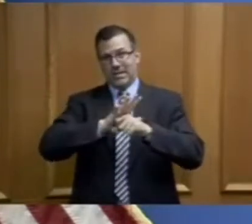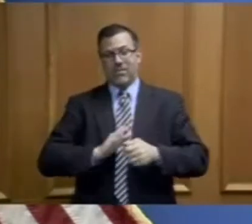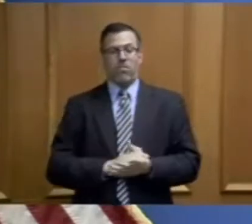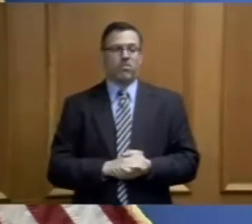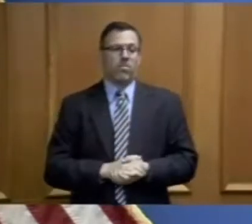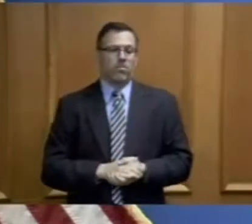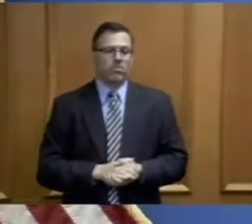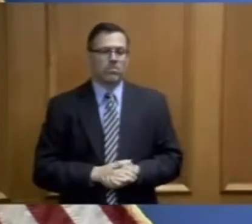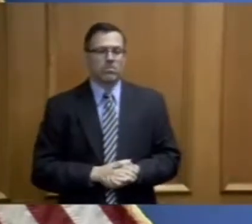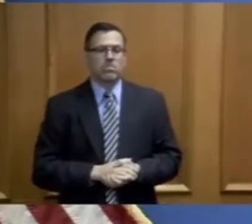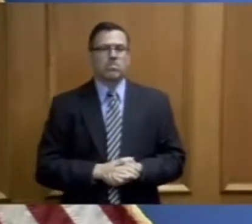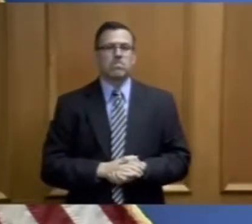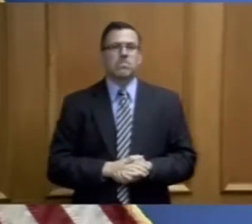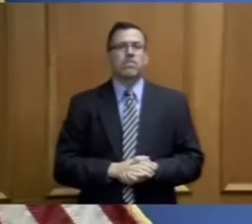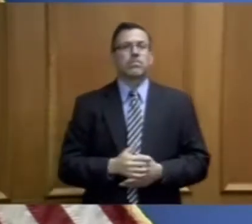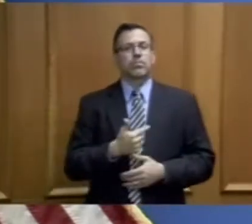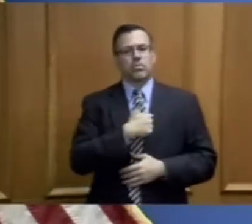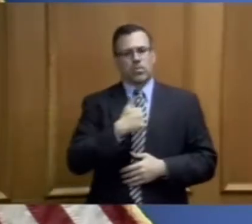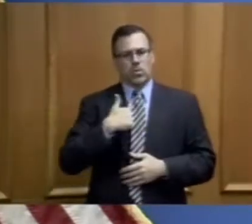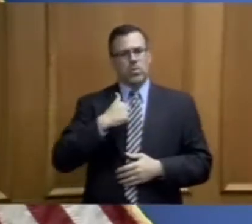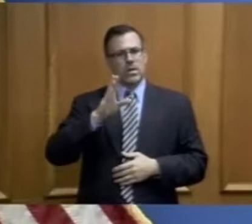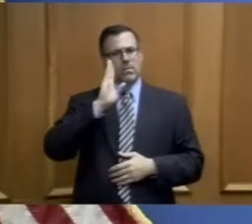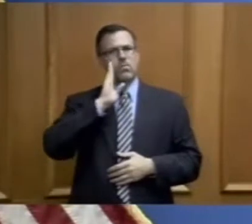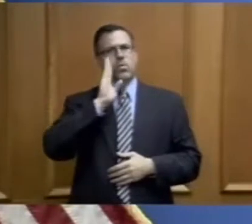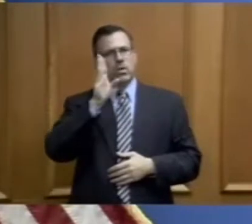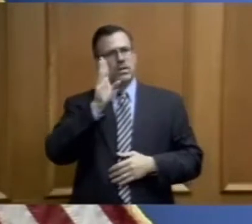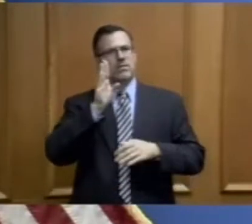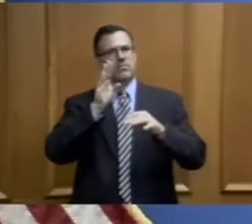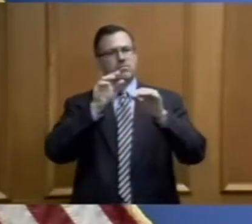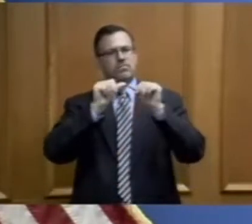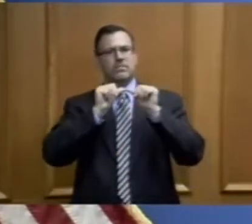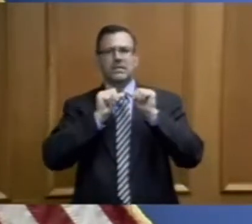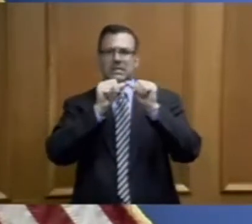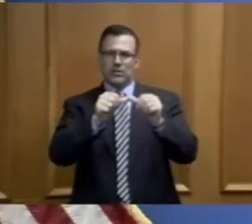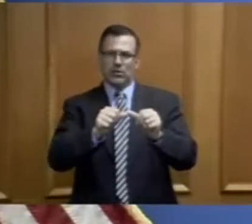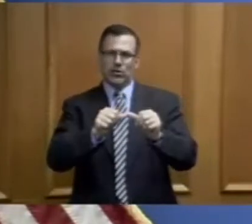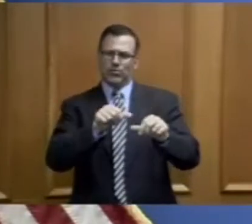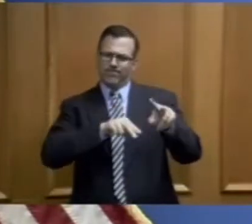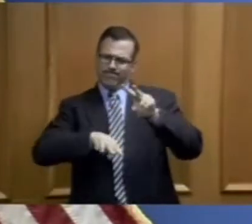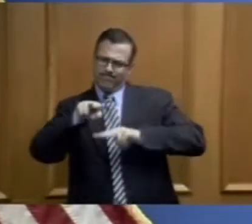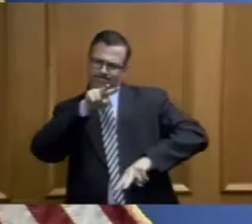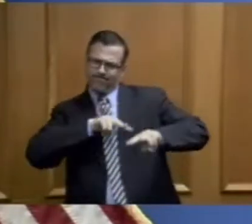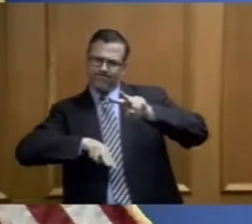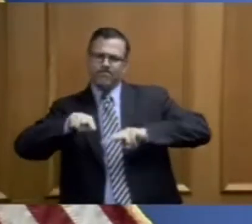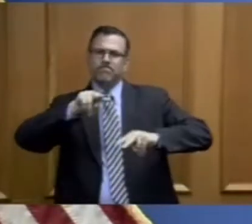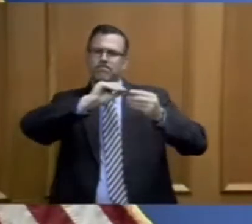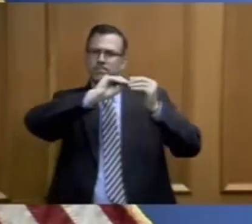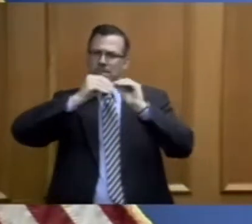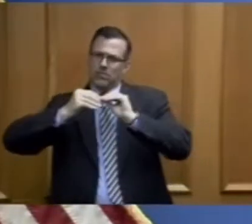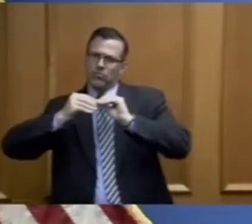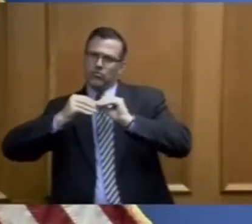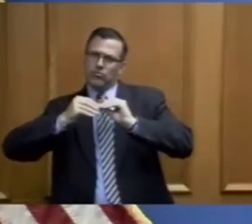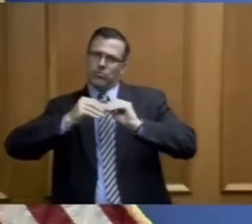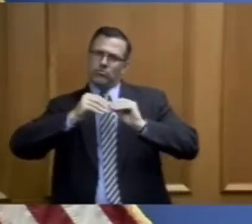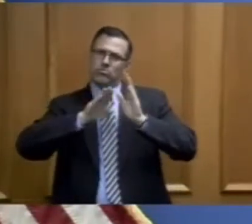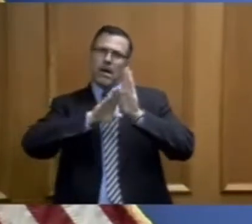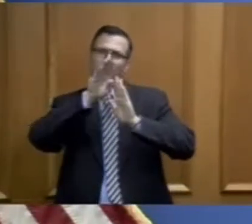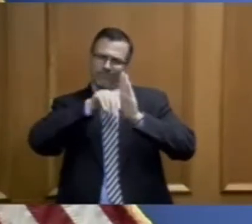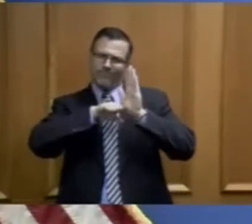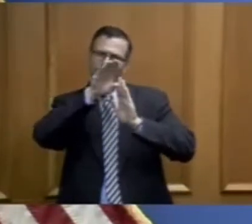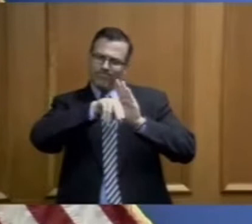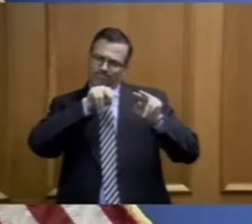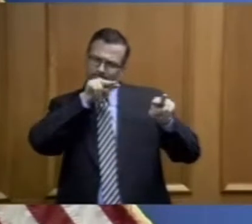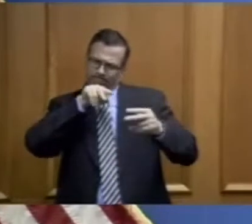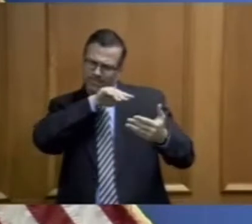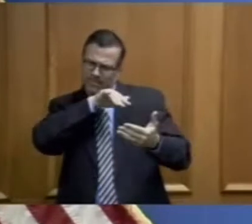will continue to take thoughtful, data-backed approach to addressing COVID-19 and to addressing the